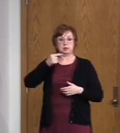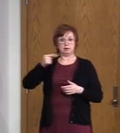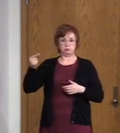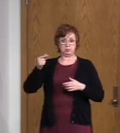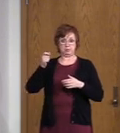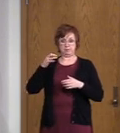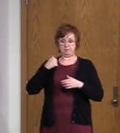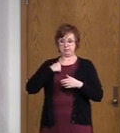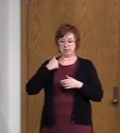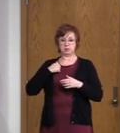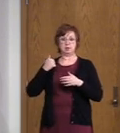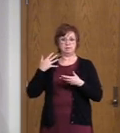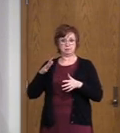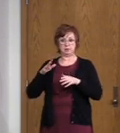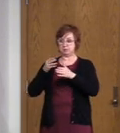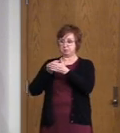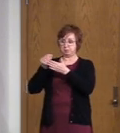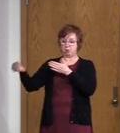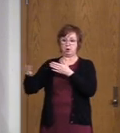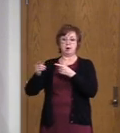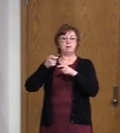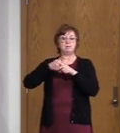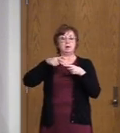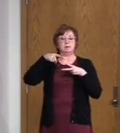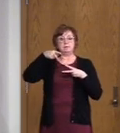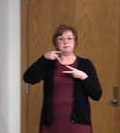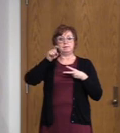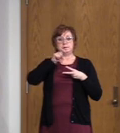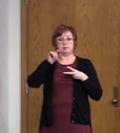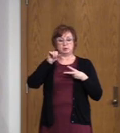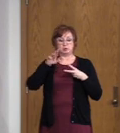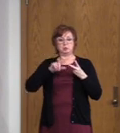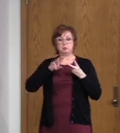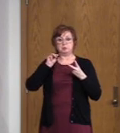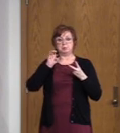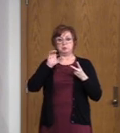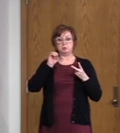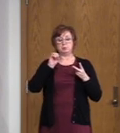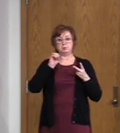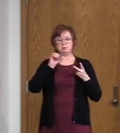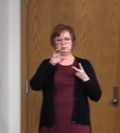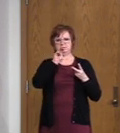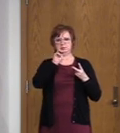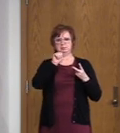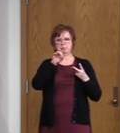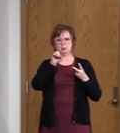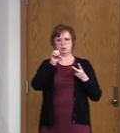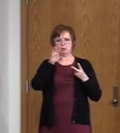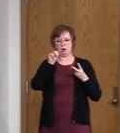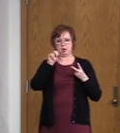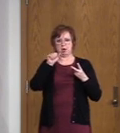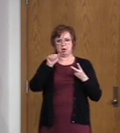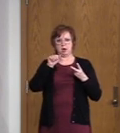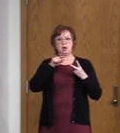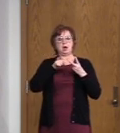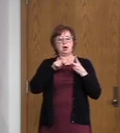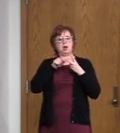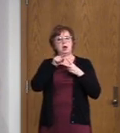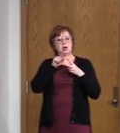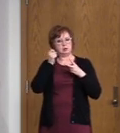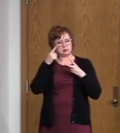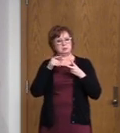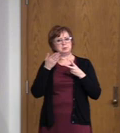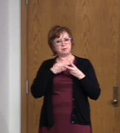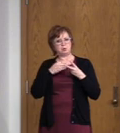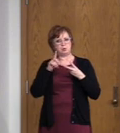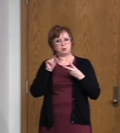both for Pfizer and Moderna combined, to be delivered in Q1 of 2021. Of that supply, Saskatchewan was